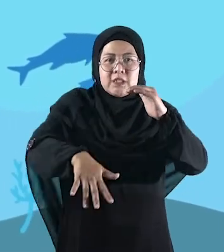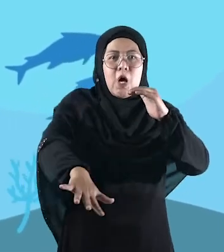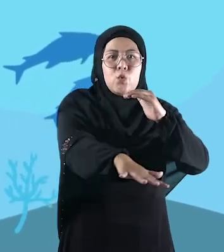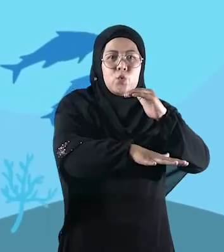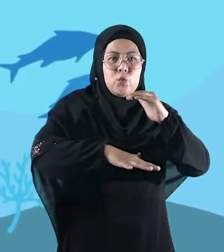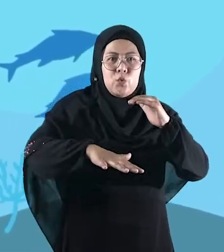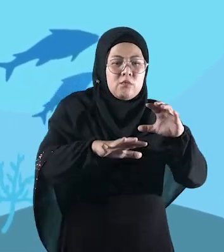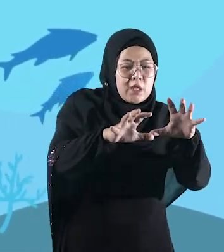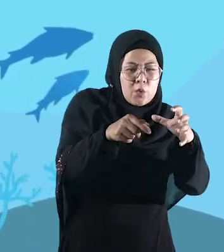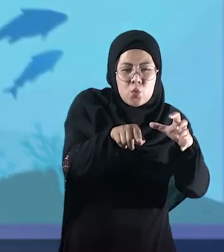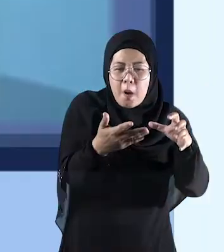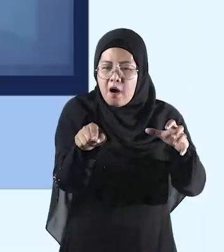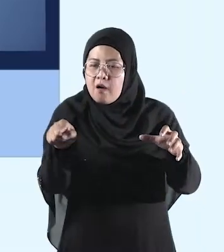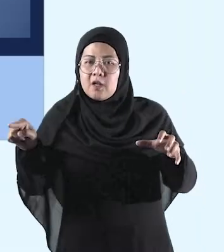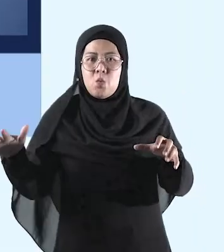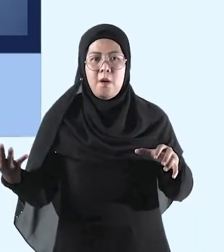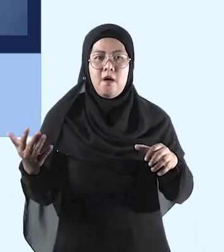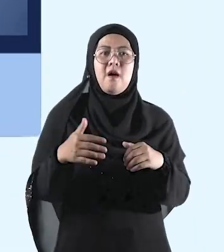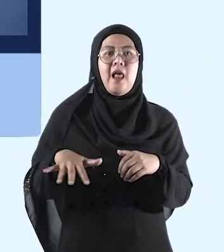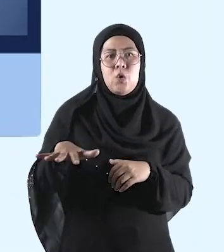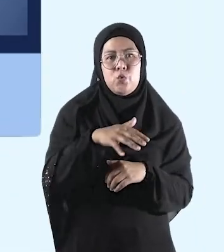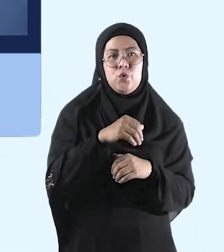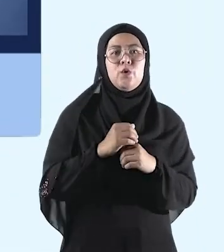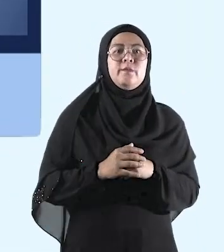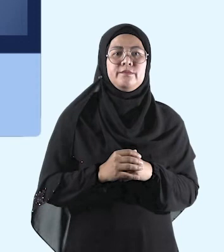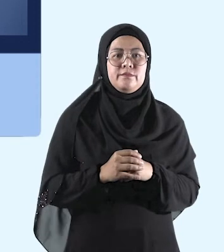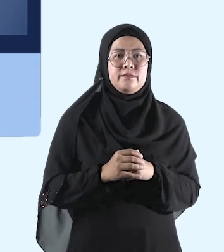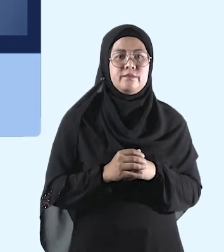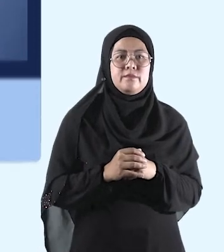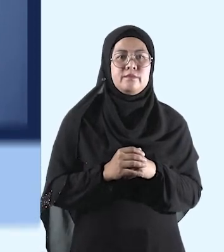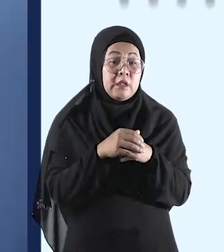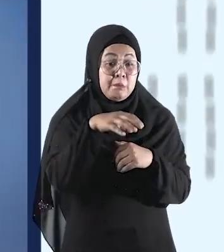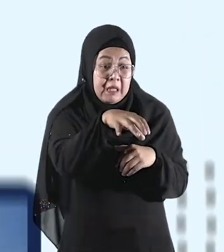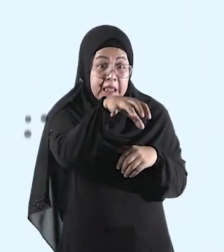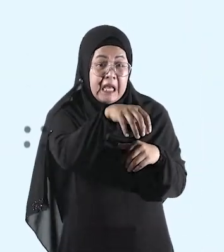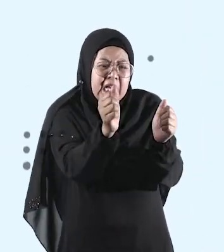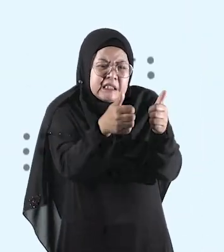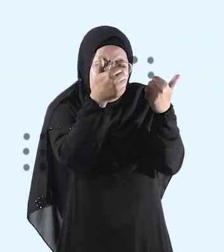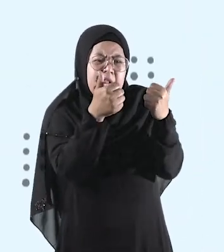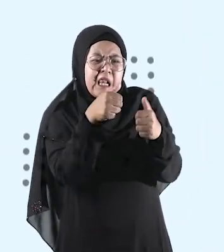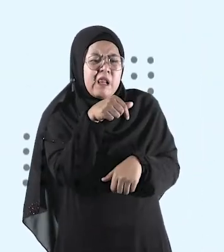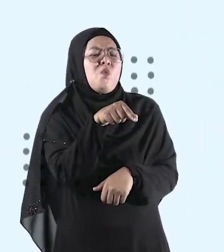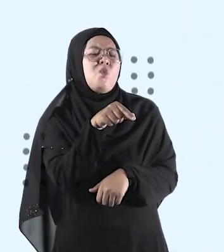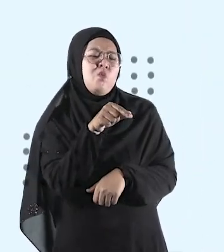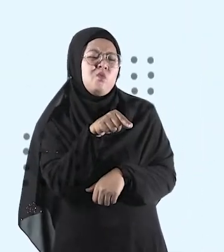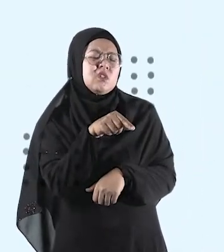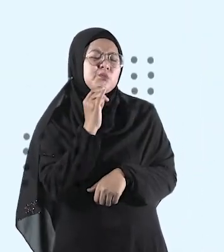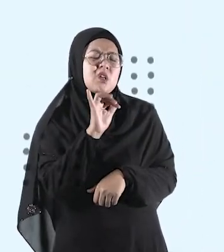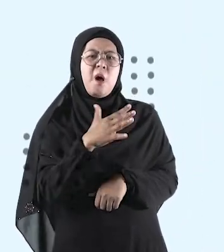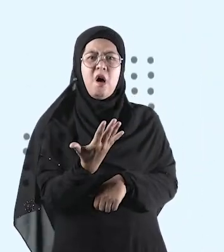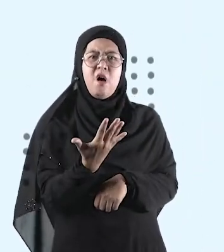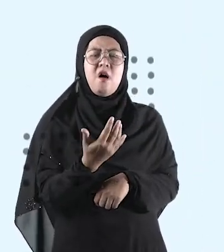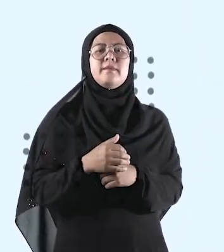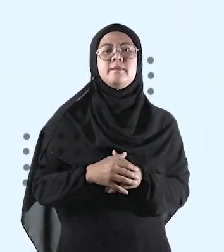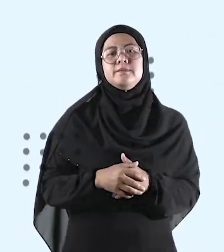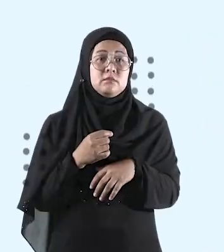survey ships for seabed mapping to get a 3D model of the seabed. Then, what are the results of mapping look